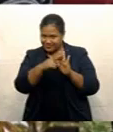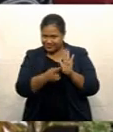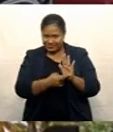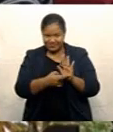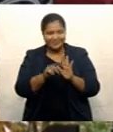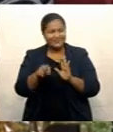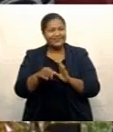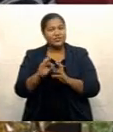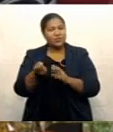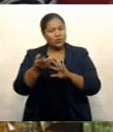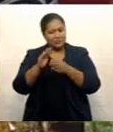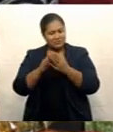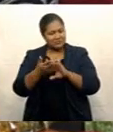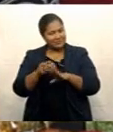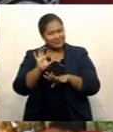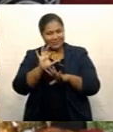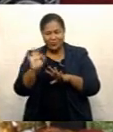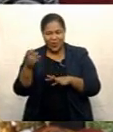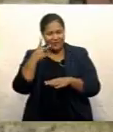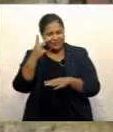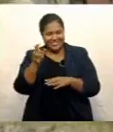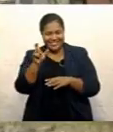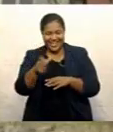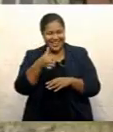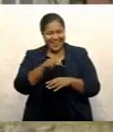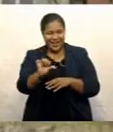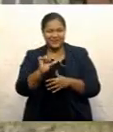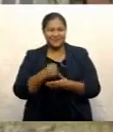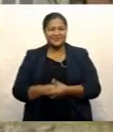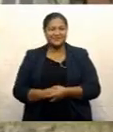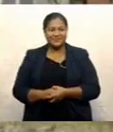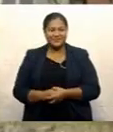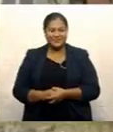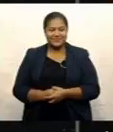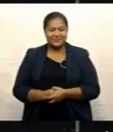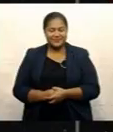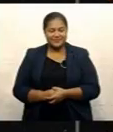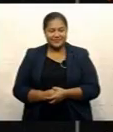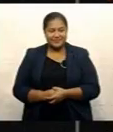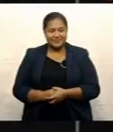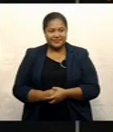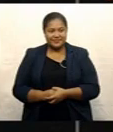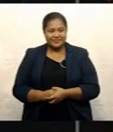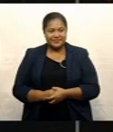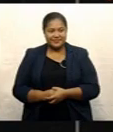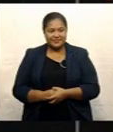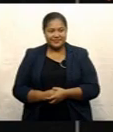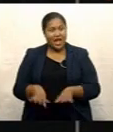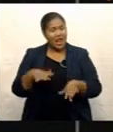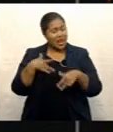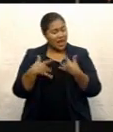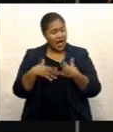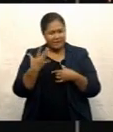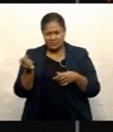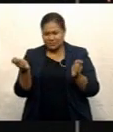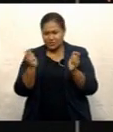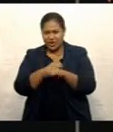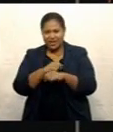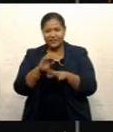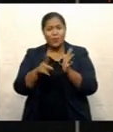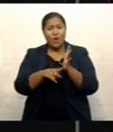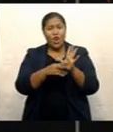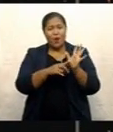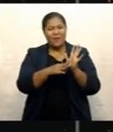including a no-visitor notice. Apinisa Wangai-Randova, FBC News. Life has changed for